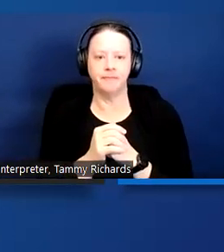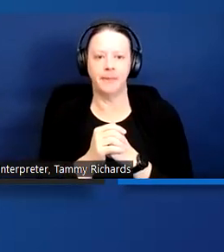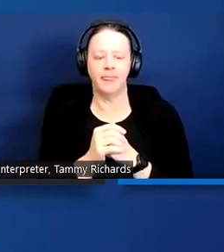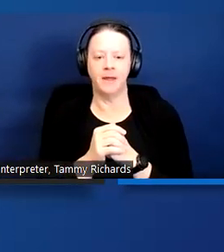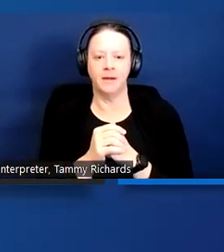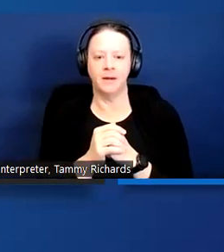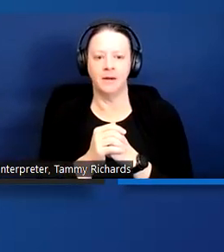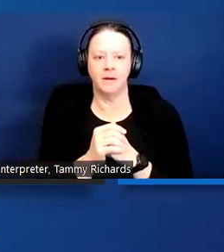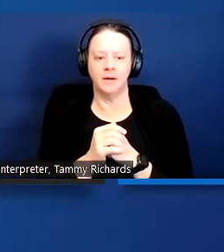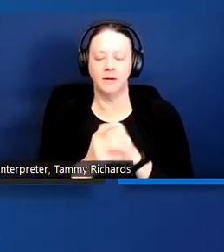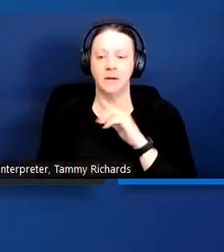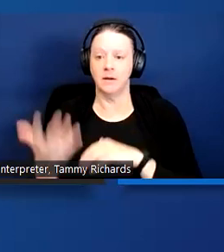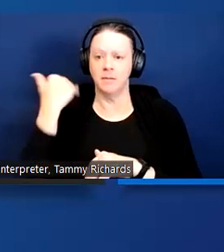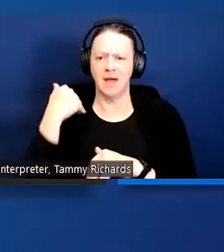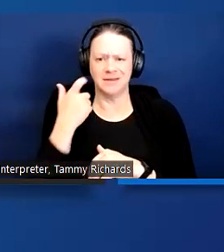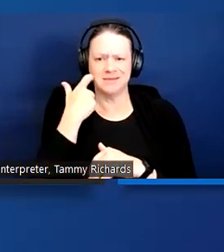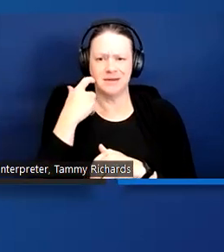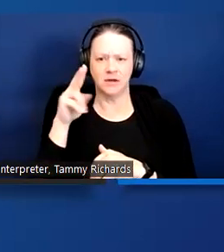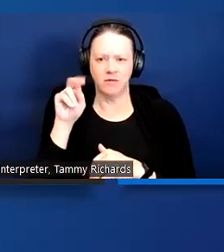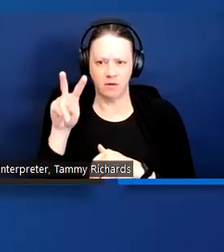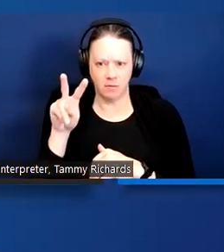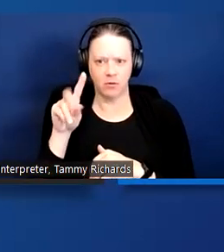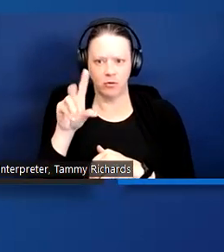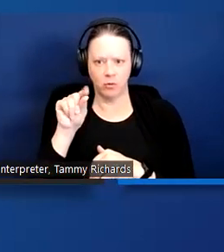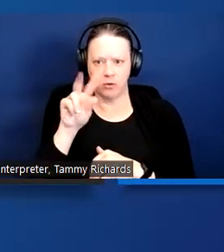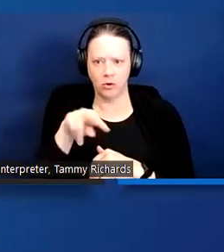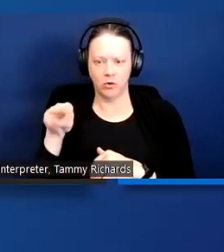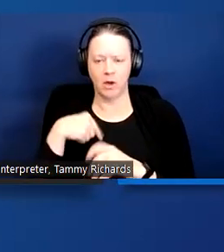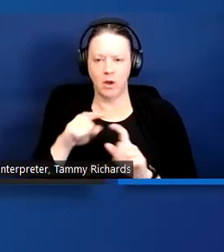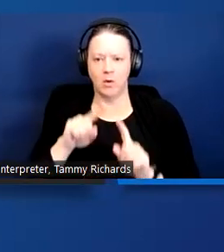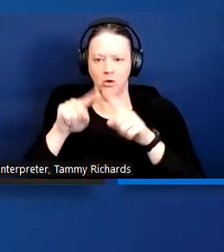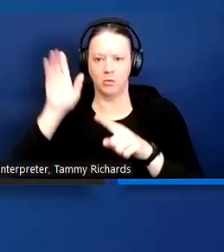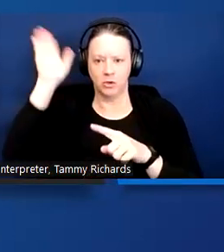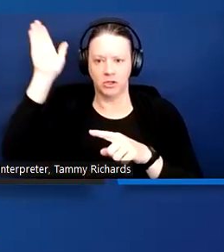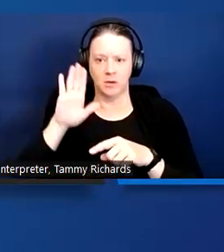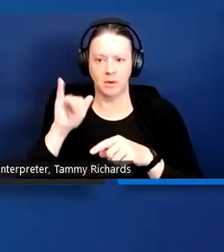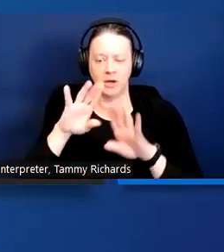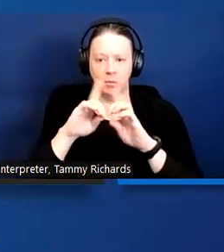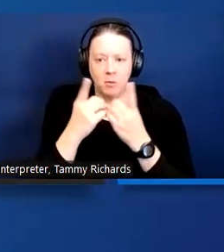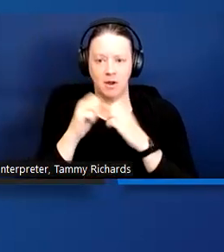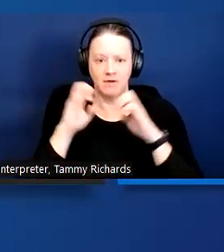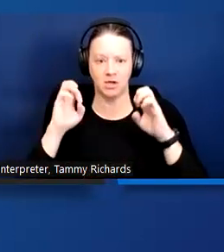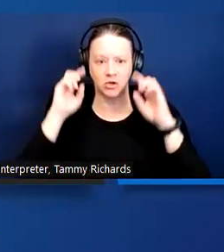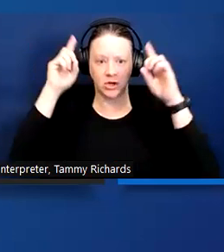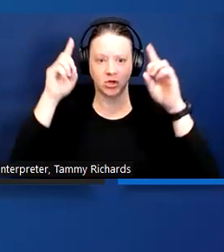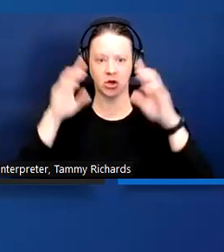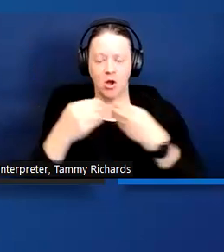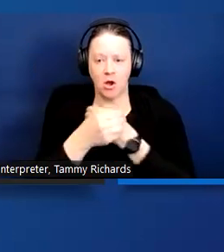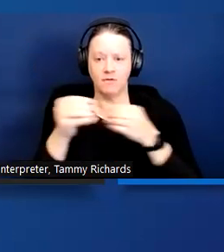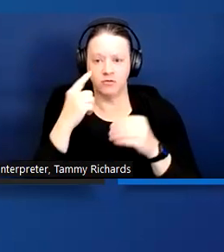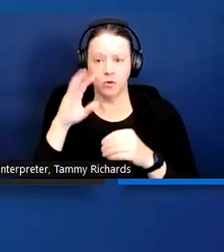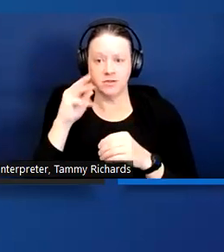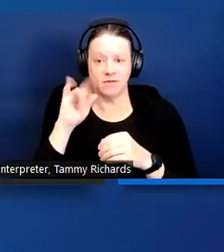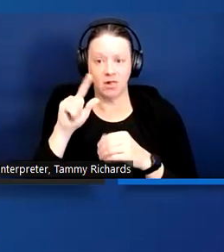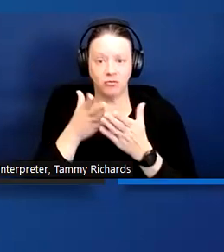Back in November, I attended a presentation by the Department of Education Office for Civil Rights